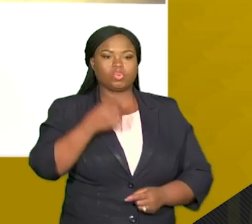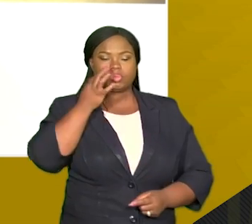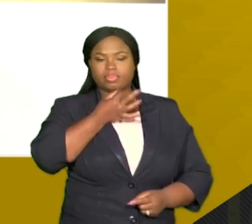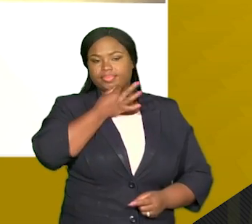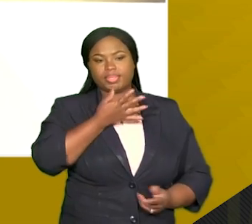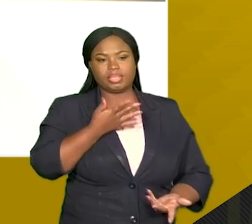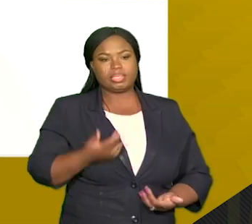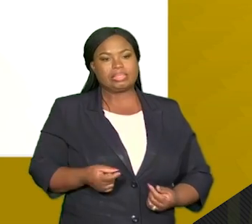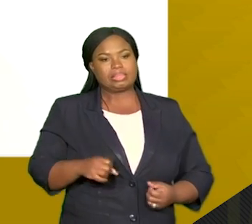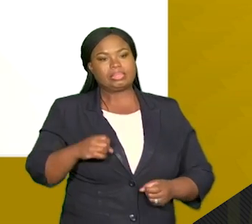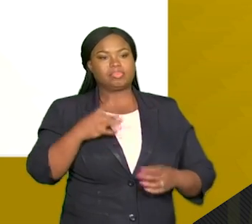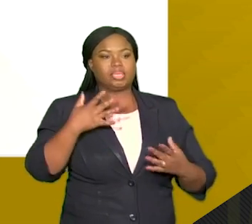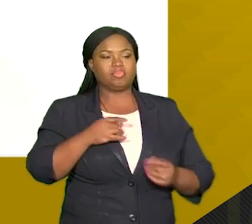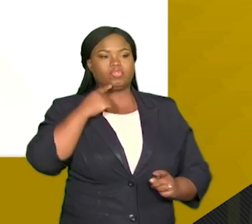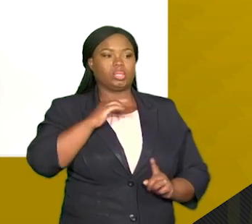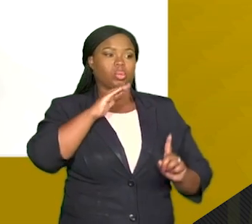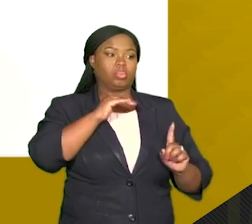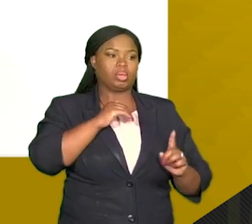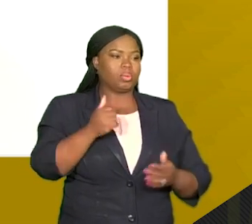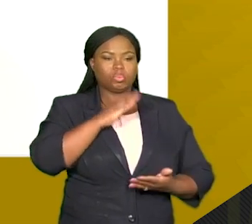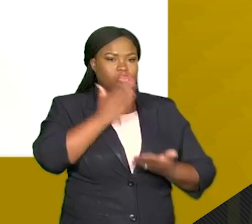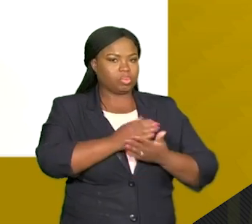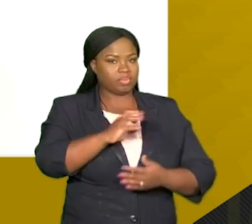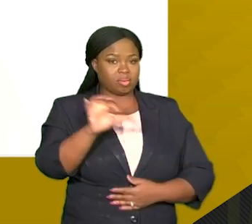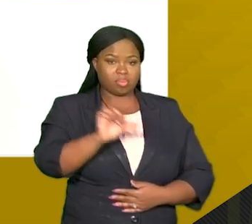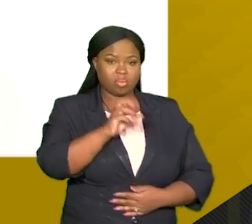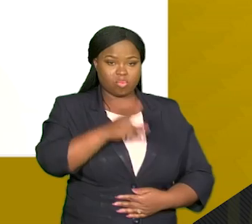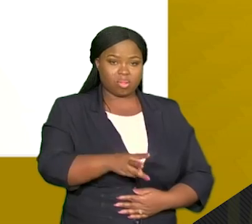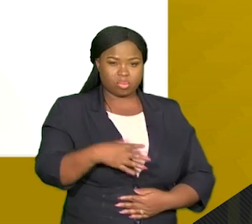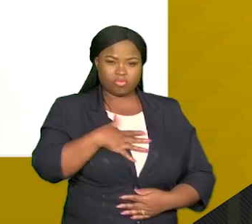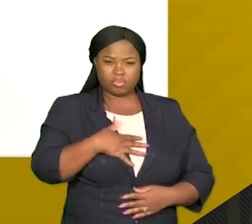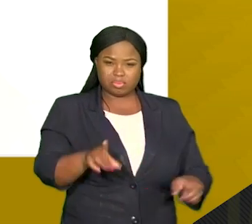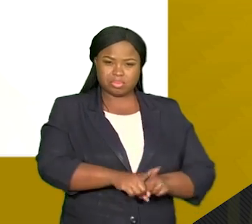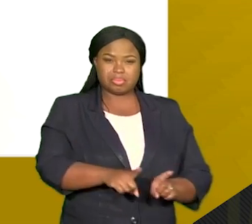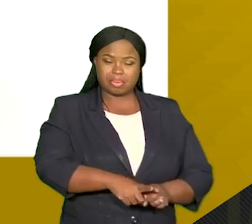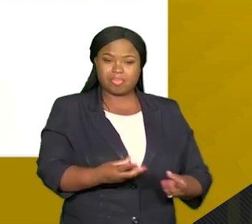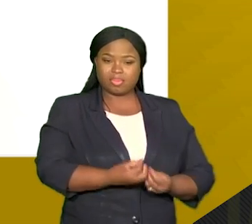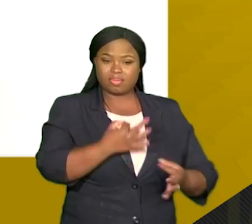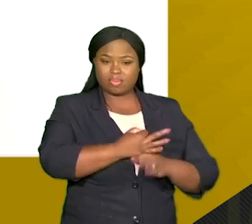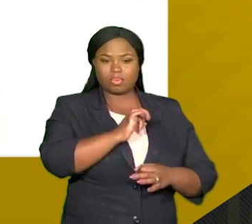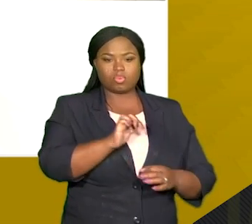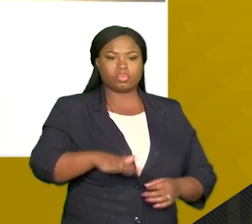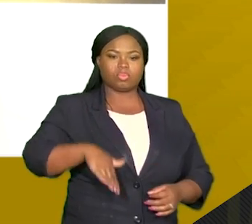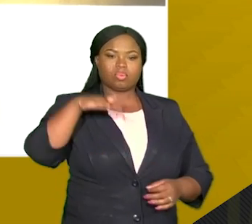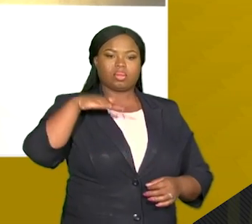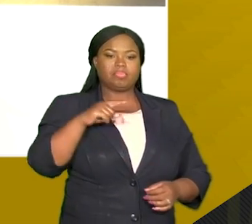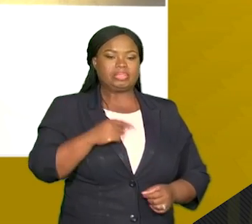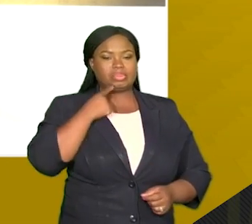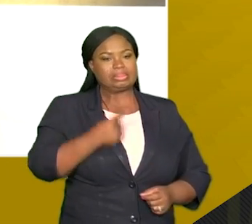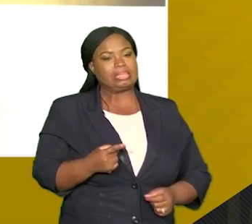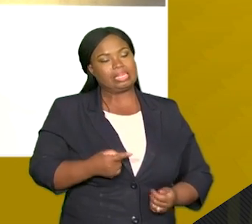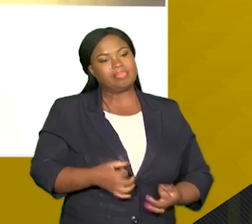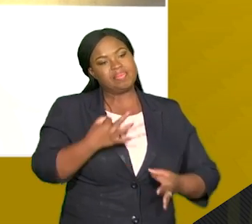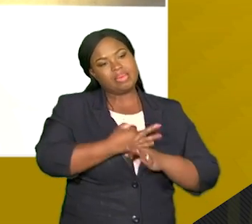it's always their last goodbyes because they're not sure whether their parent is going to come back. Is that the feeling that you had, you know, growing up, Khori?